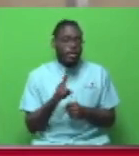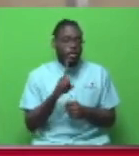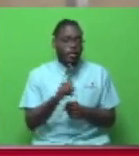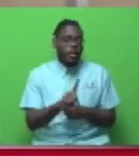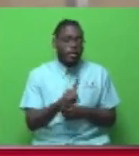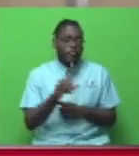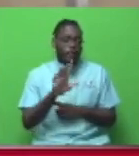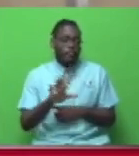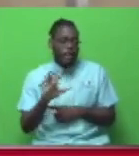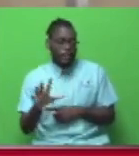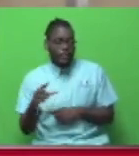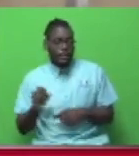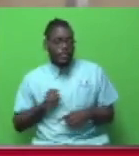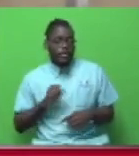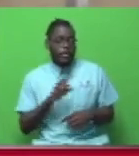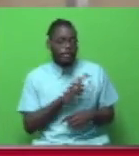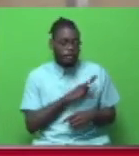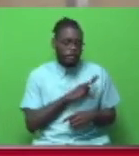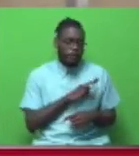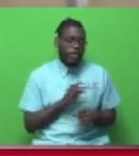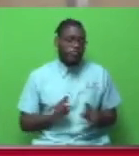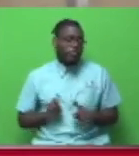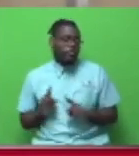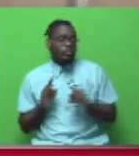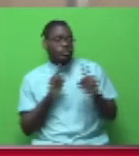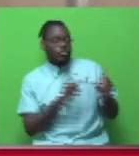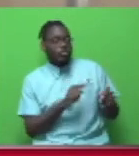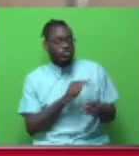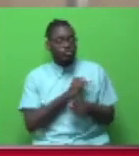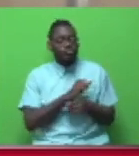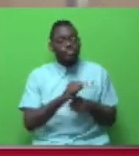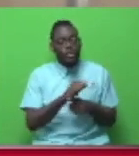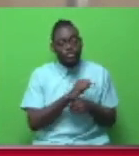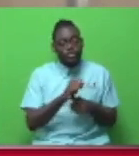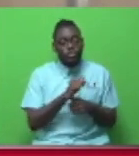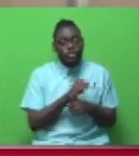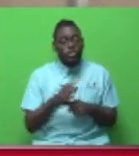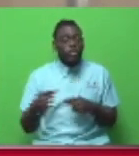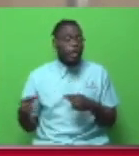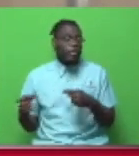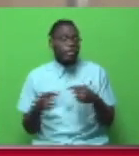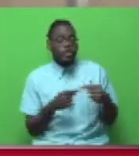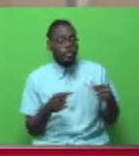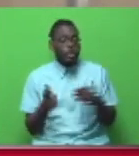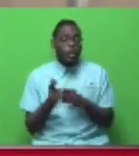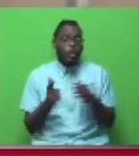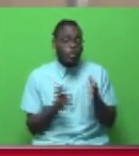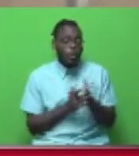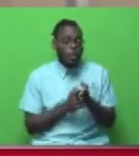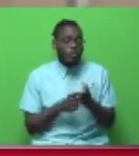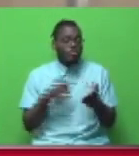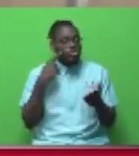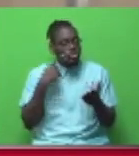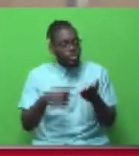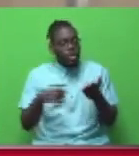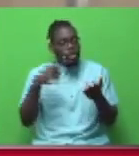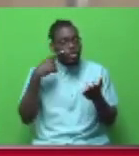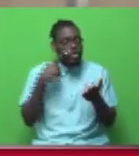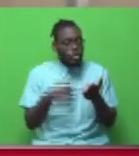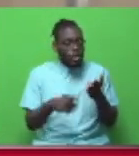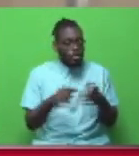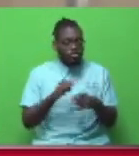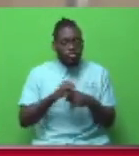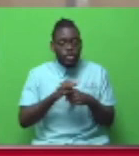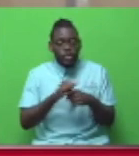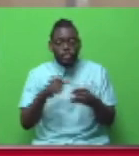staff members in the areas ranging, but not limited to competition law, training and research for legal staff. We even do Spanish as a